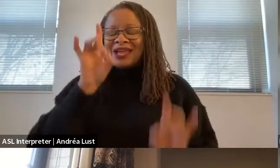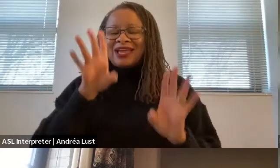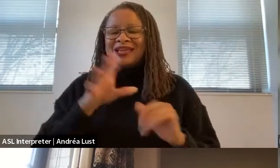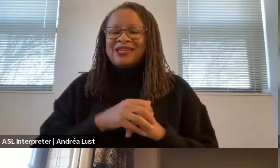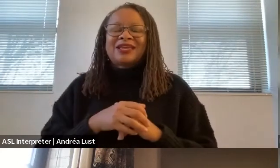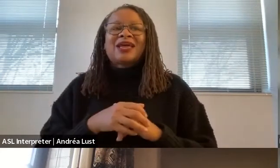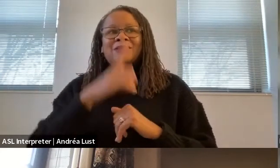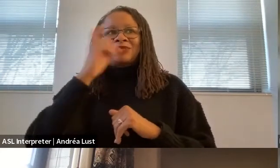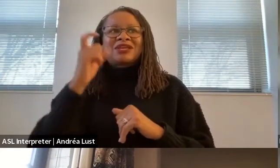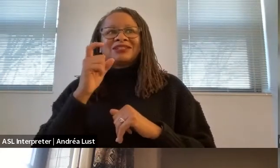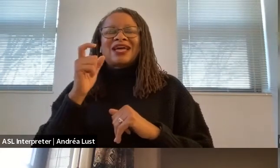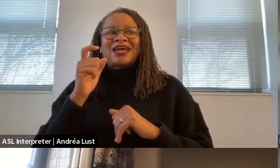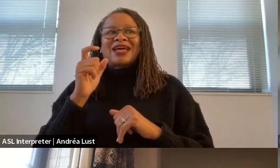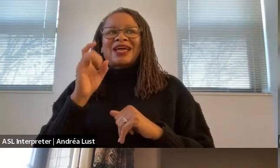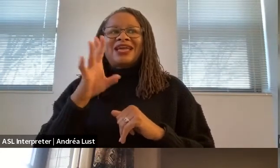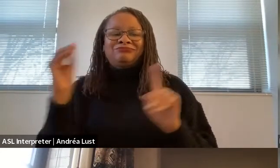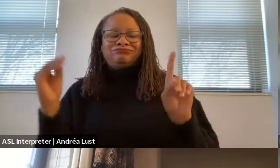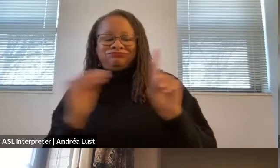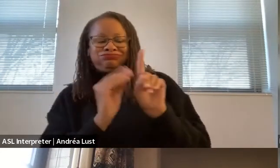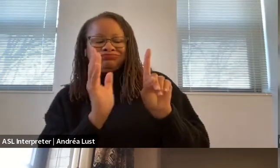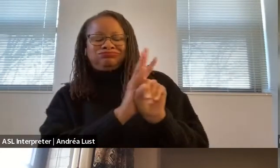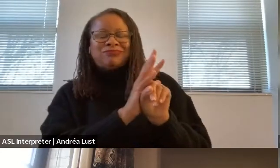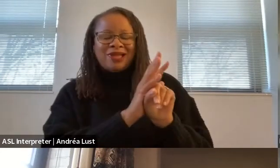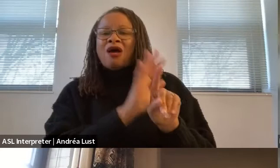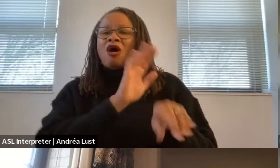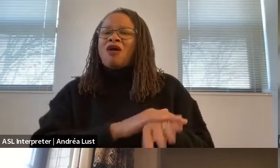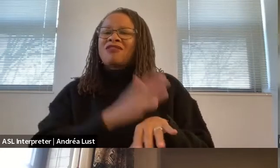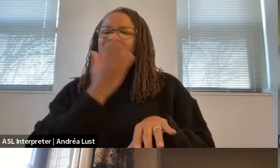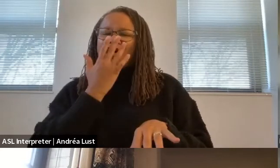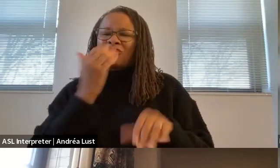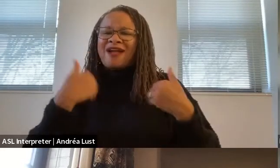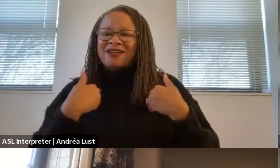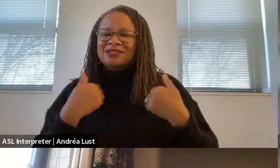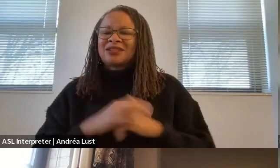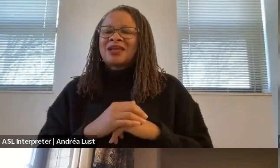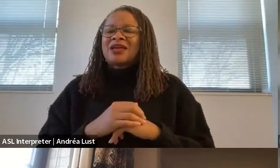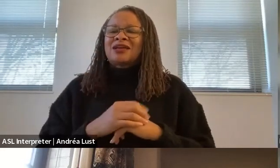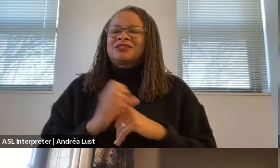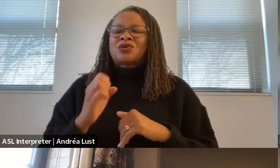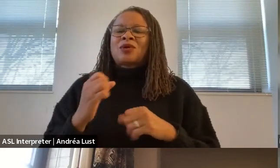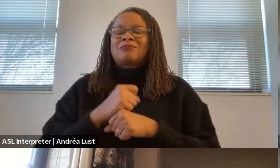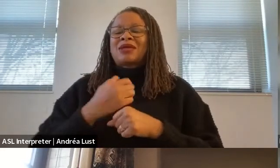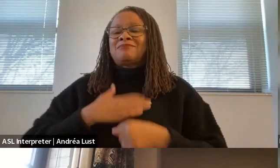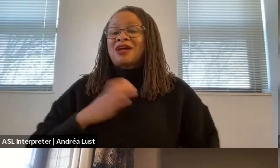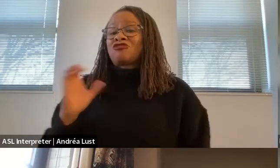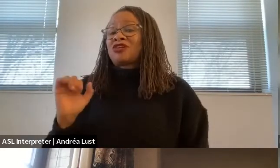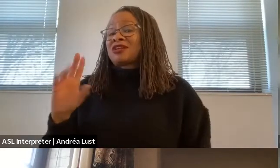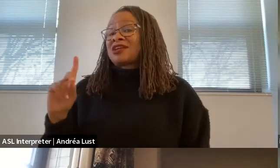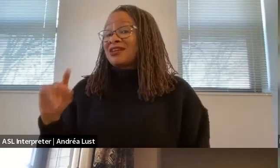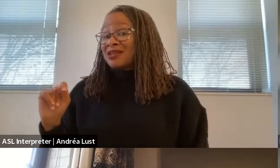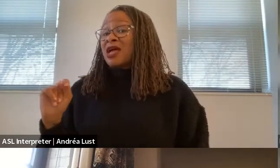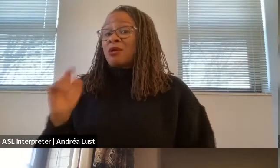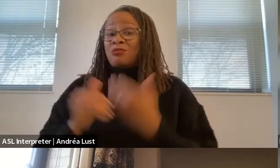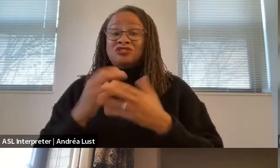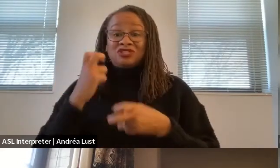projecting onto the film the actual color it has. Mm-hmm. So that made my creative process really hard. That made her creative process really